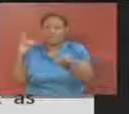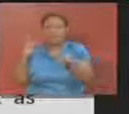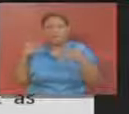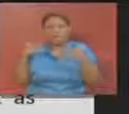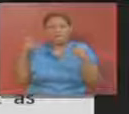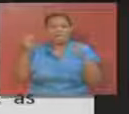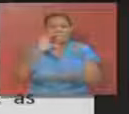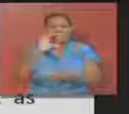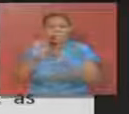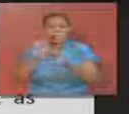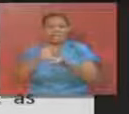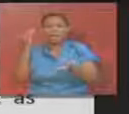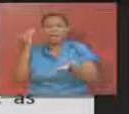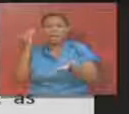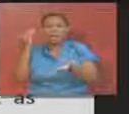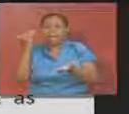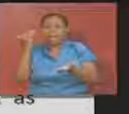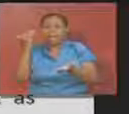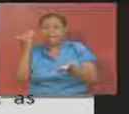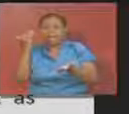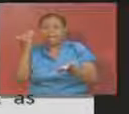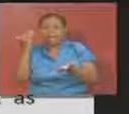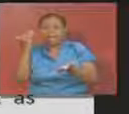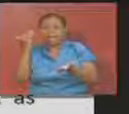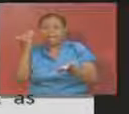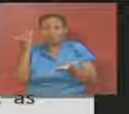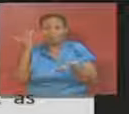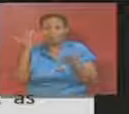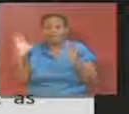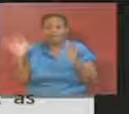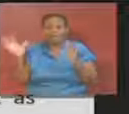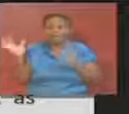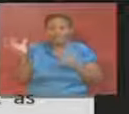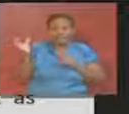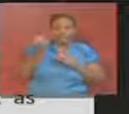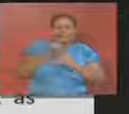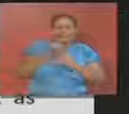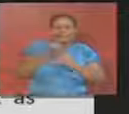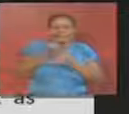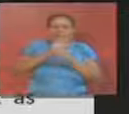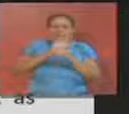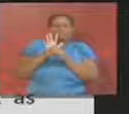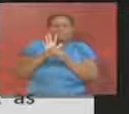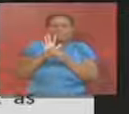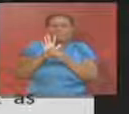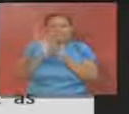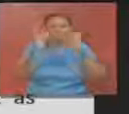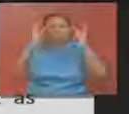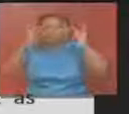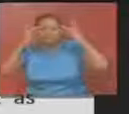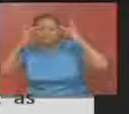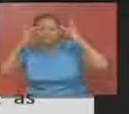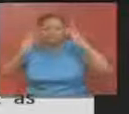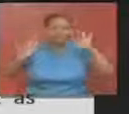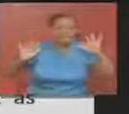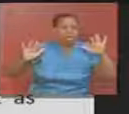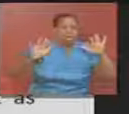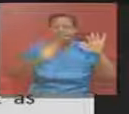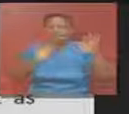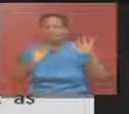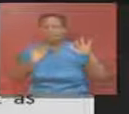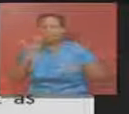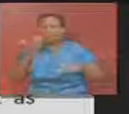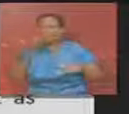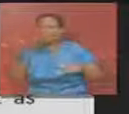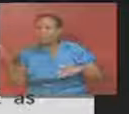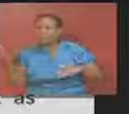fear of acquiring COVID-19 infection. Other situations may be your healthcare facility may have put COVID-19